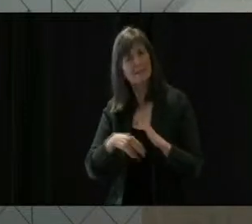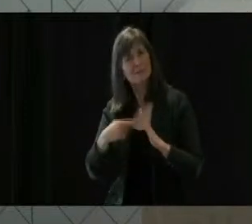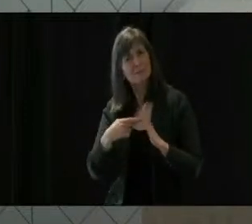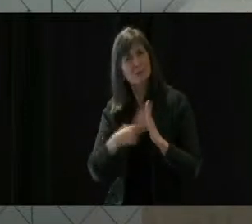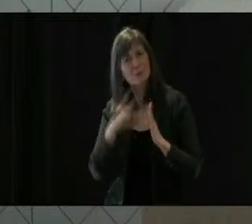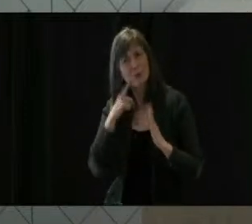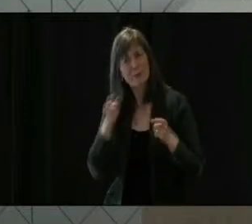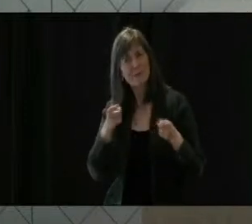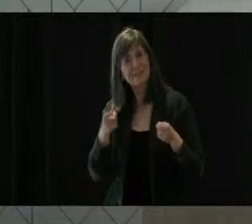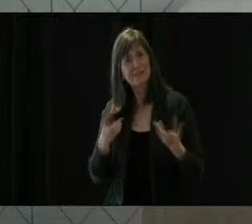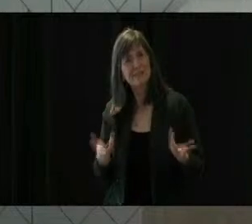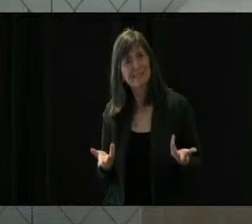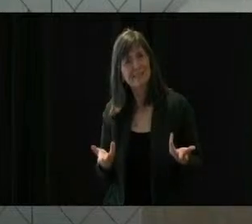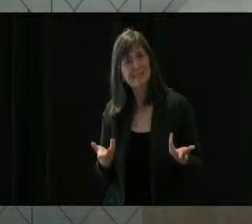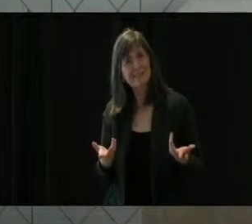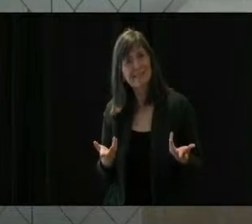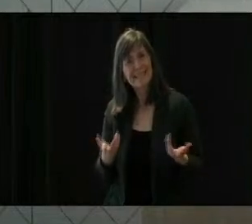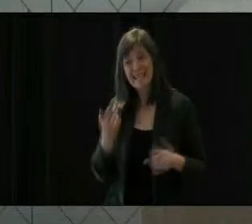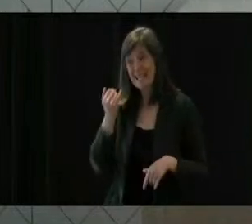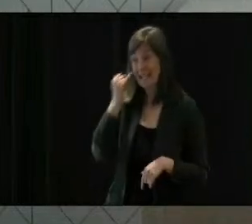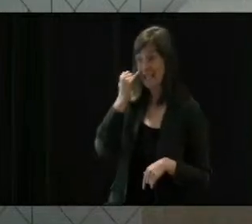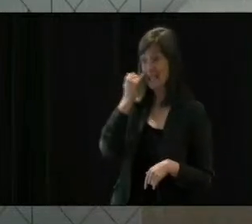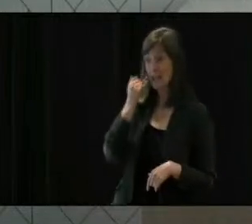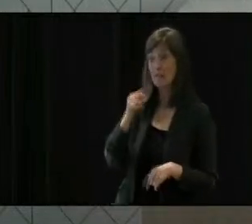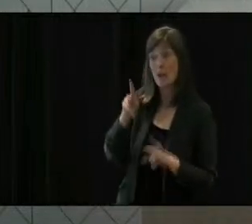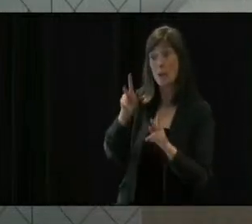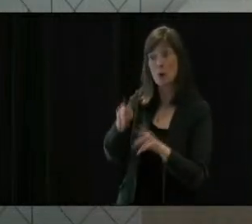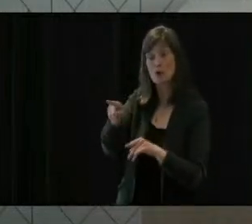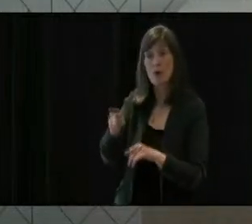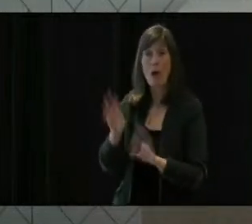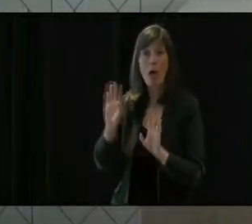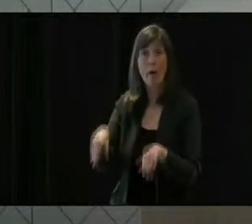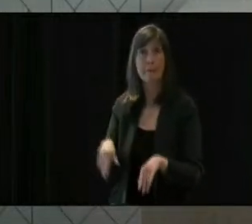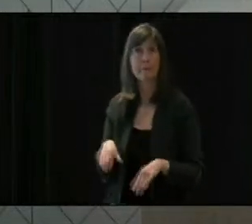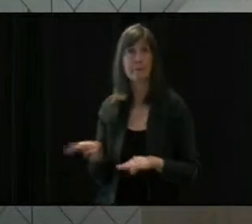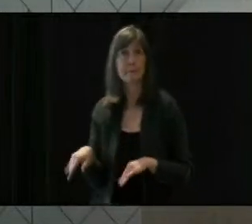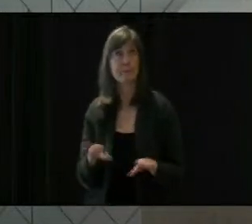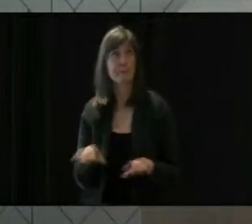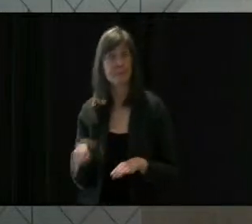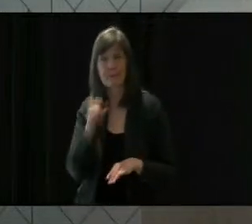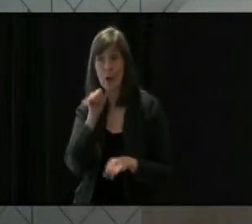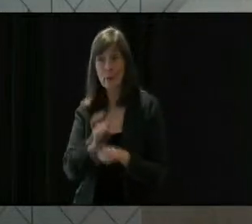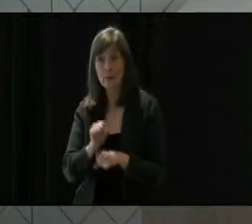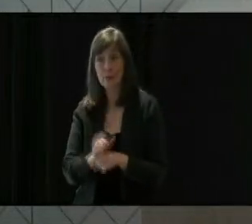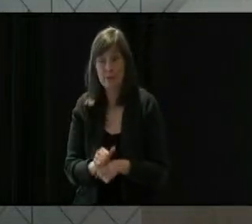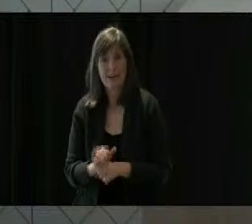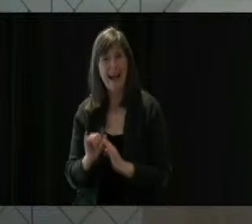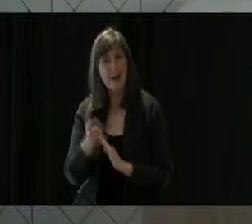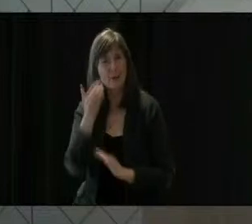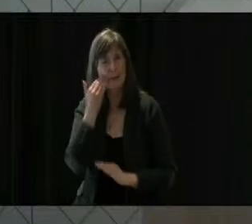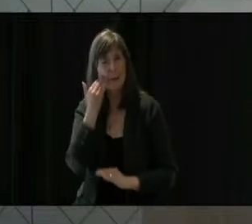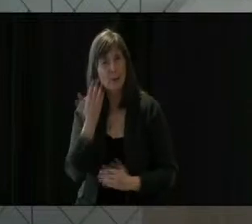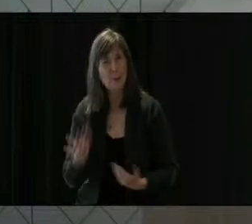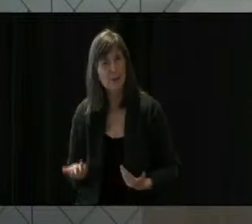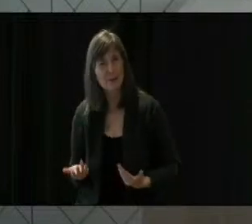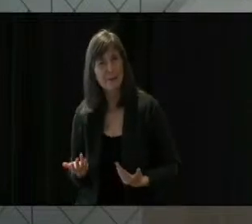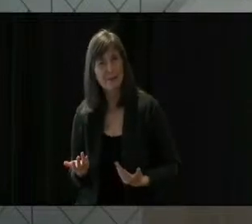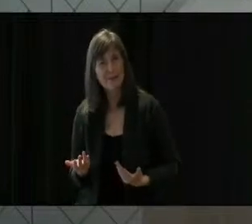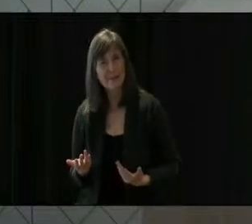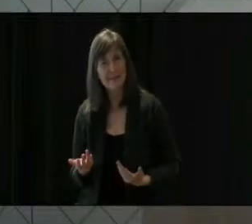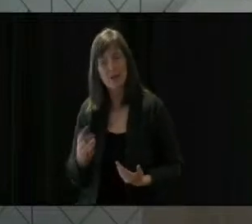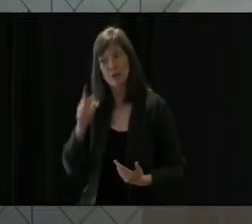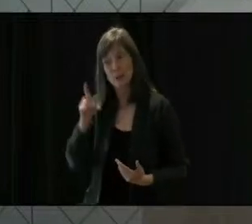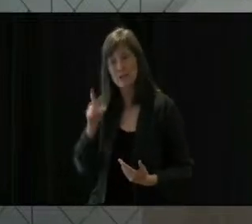If something's not working, you're only going to know that if you look at it and you have built in at the